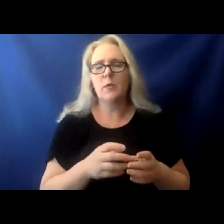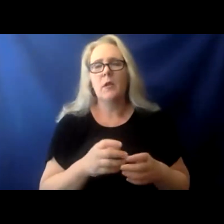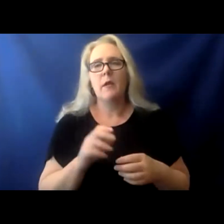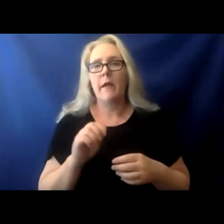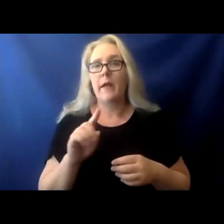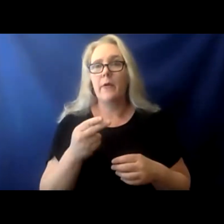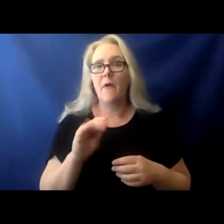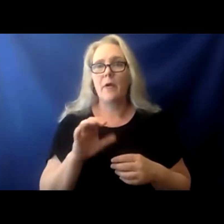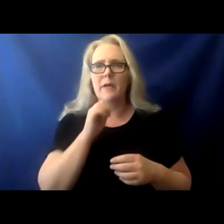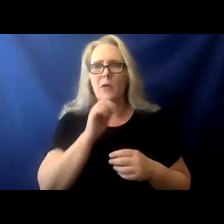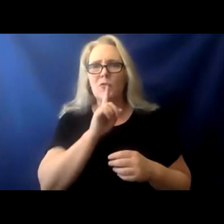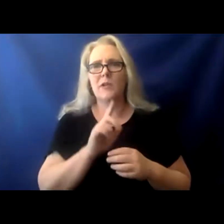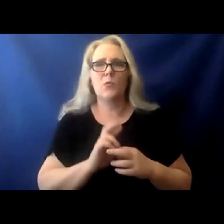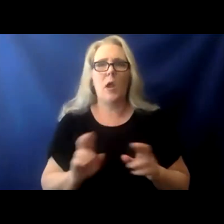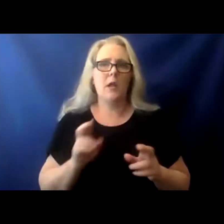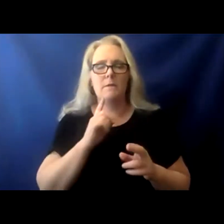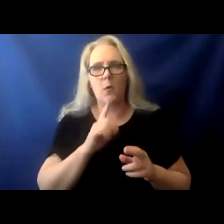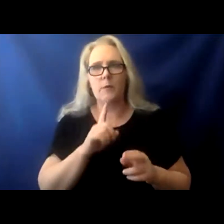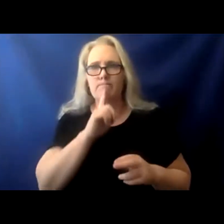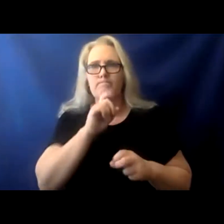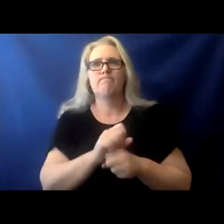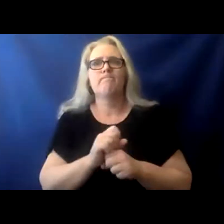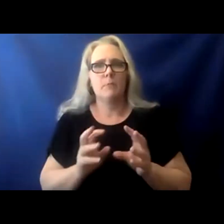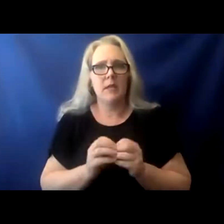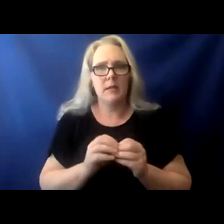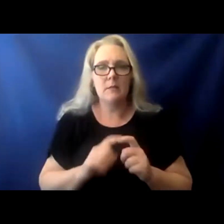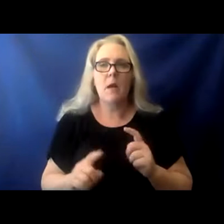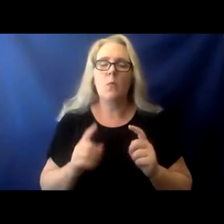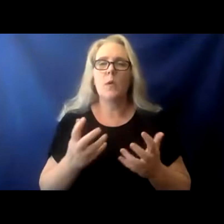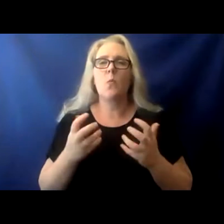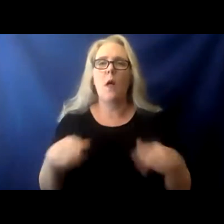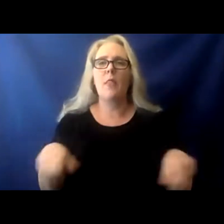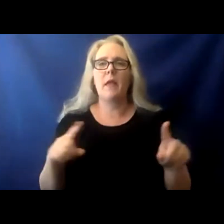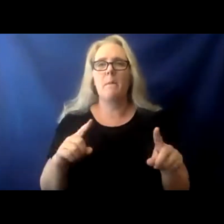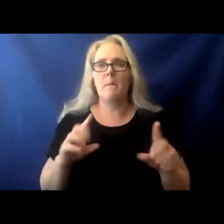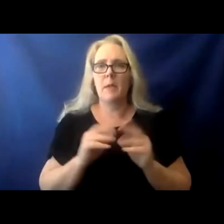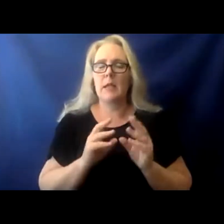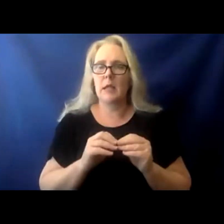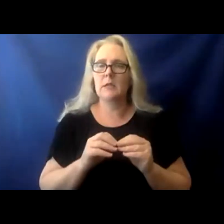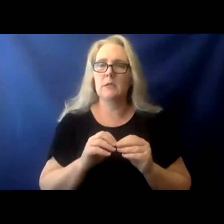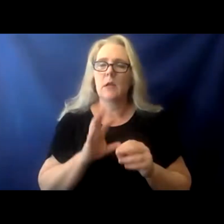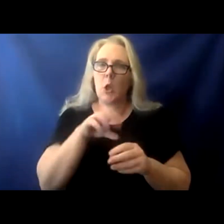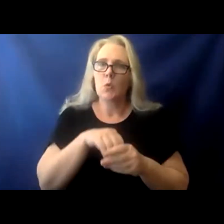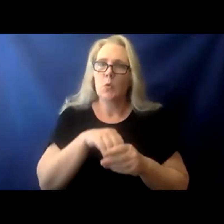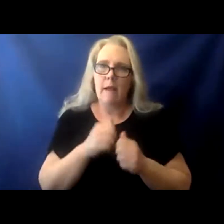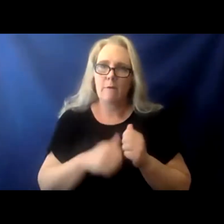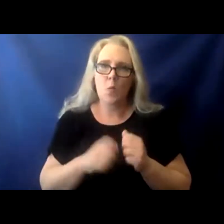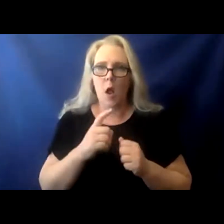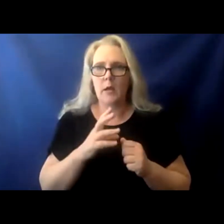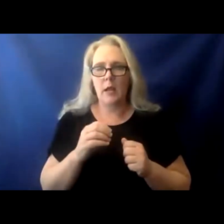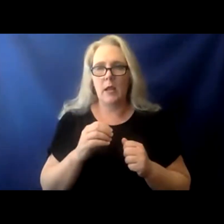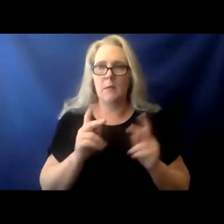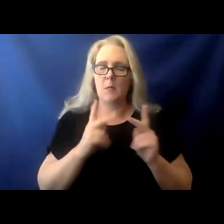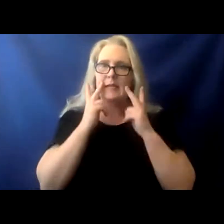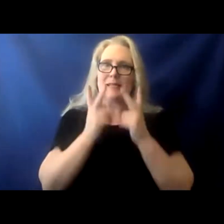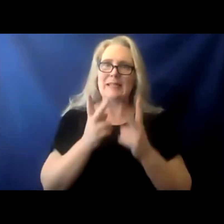ready for primetime public meetings, but we also want to make sure they're inclusive and transparent as we start to. So I want to think about that a little